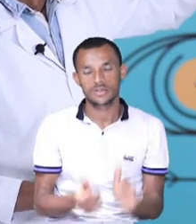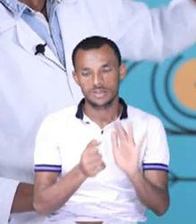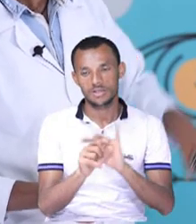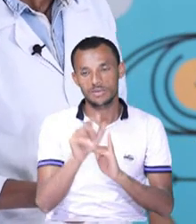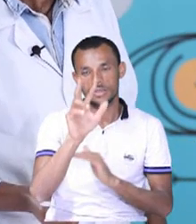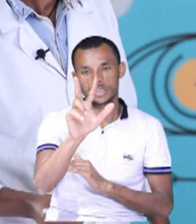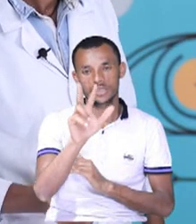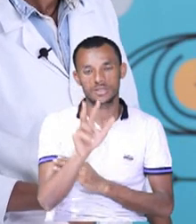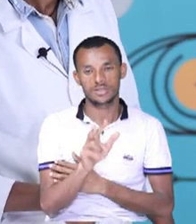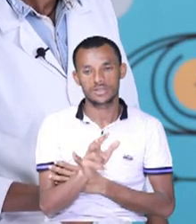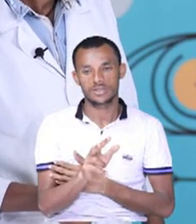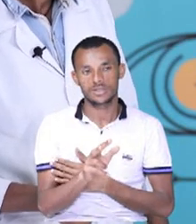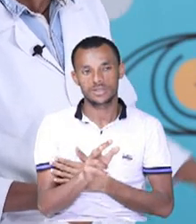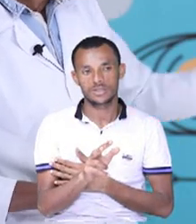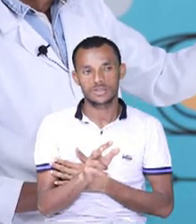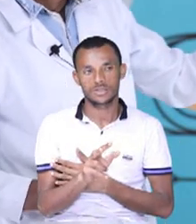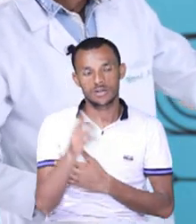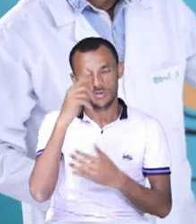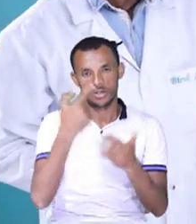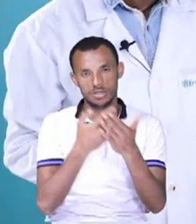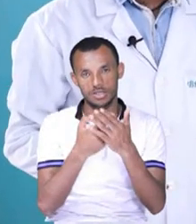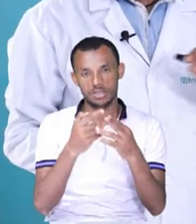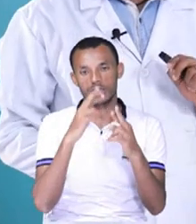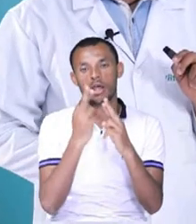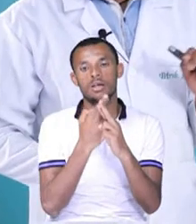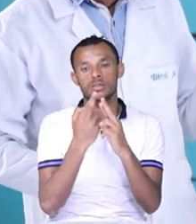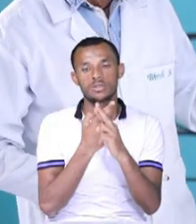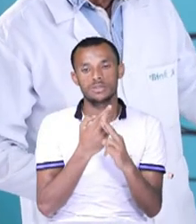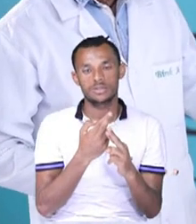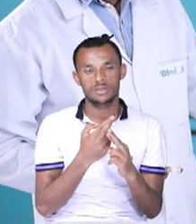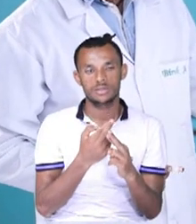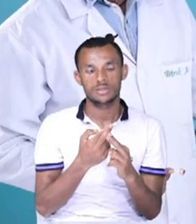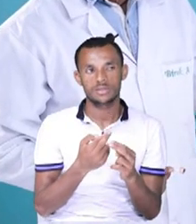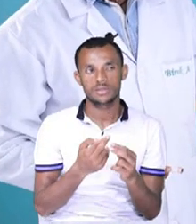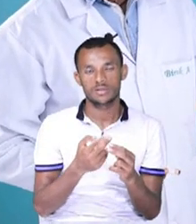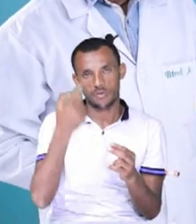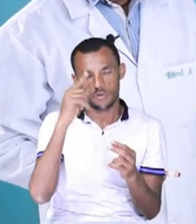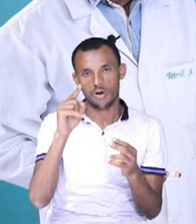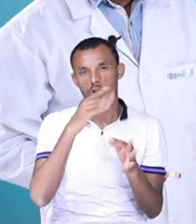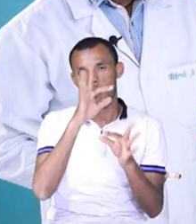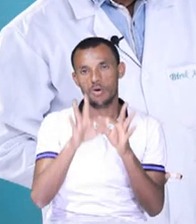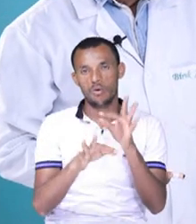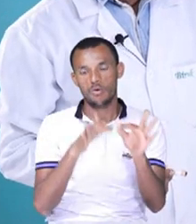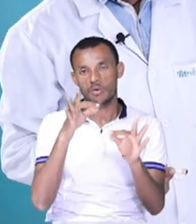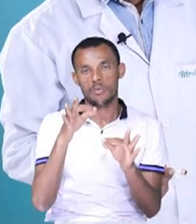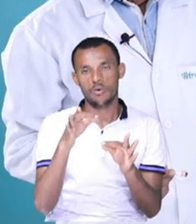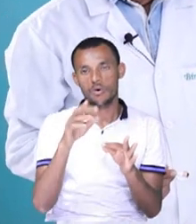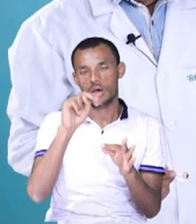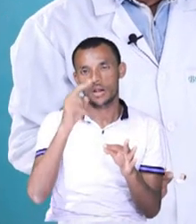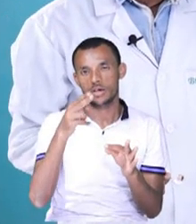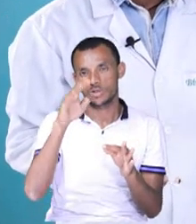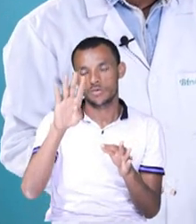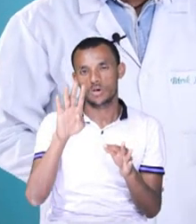Example 3 is, for this reaction, already 4 mole of ammonia react with